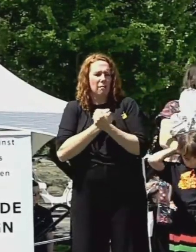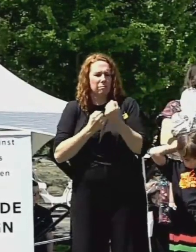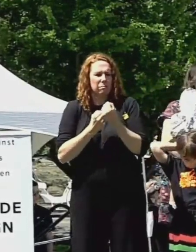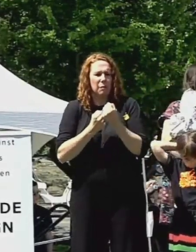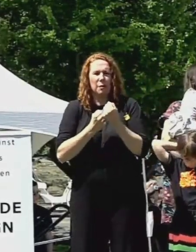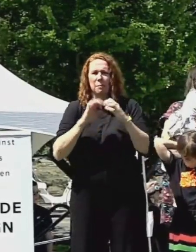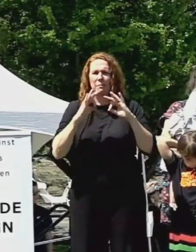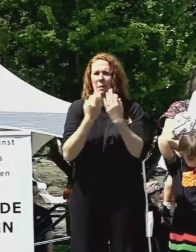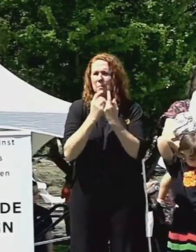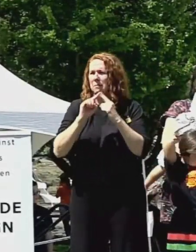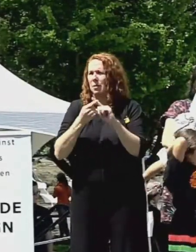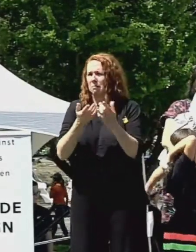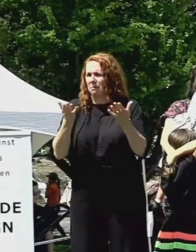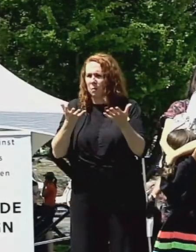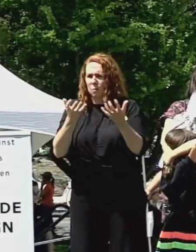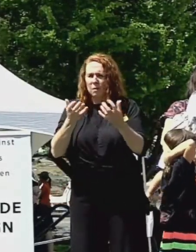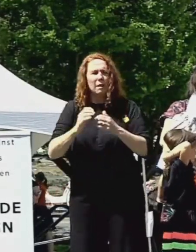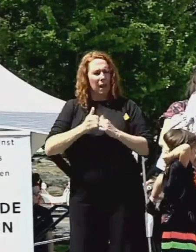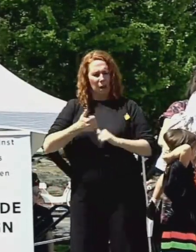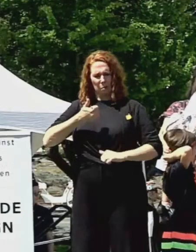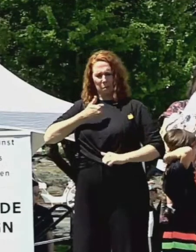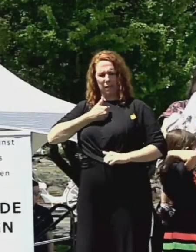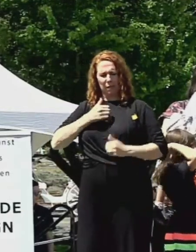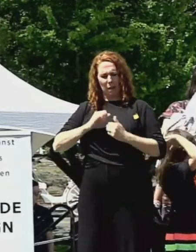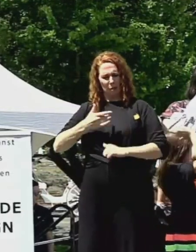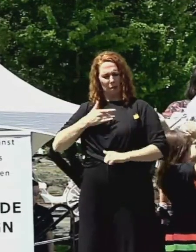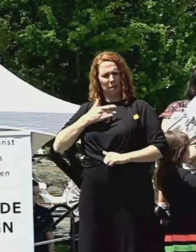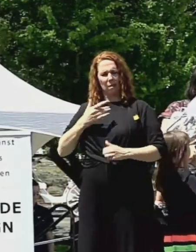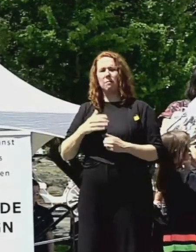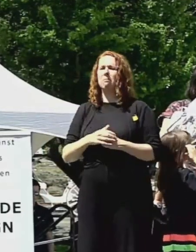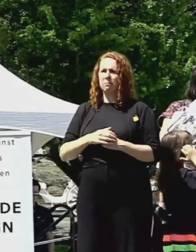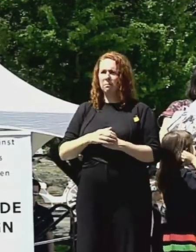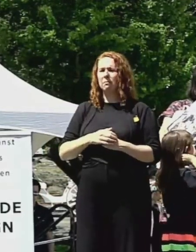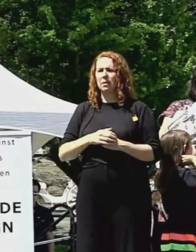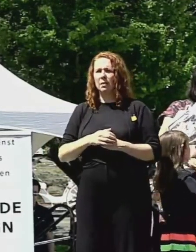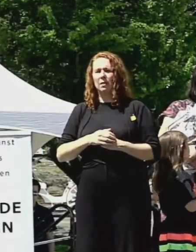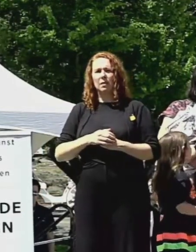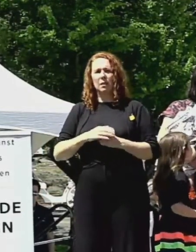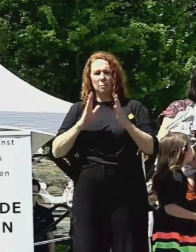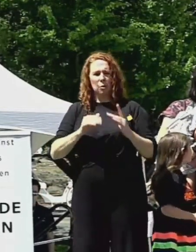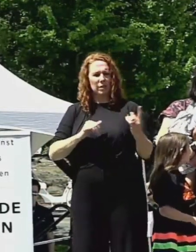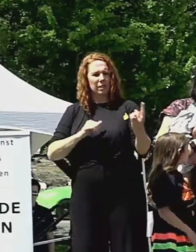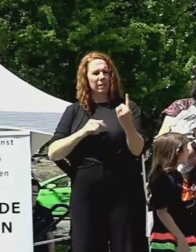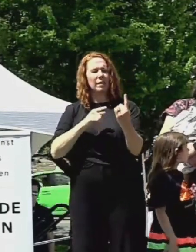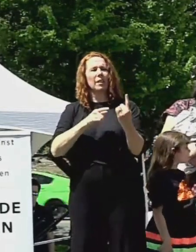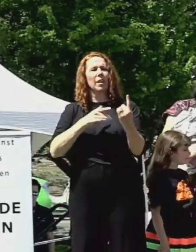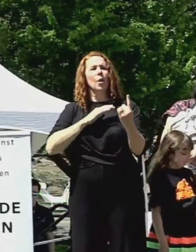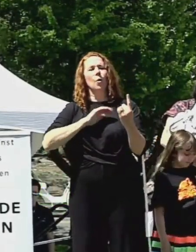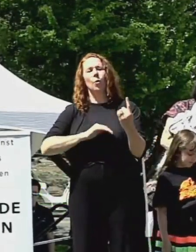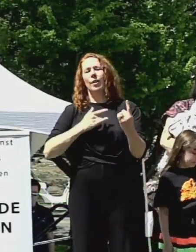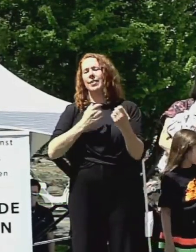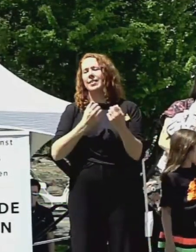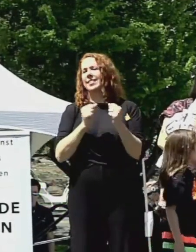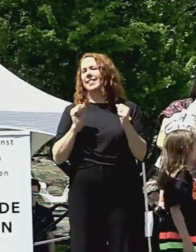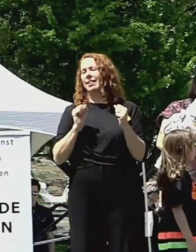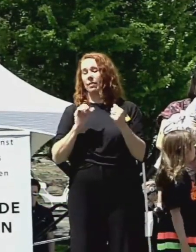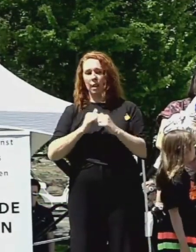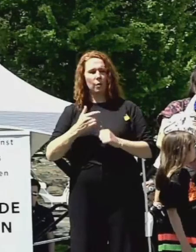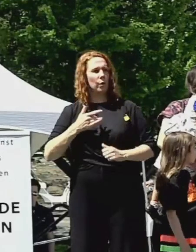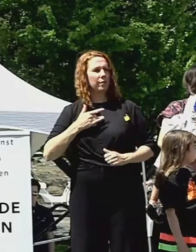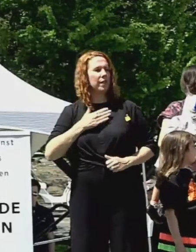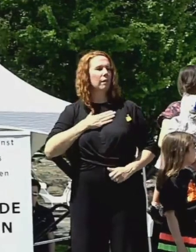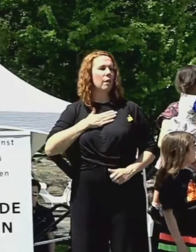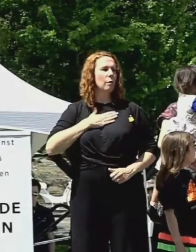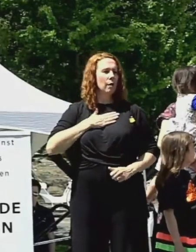me? How do I feel when I'm in the presence of someone who makes me feel safe? Is another way